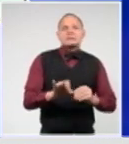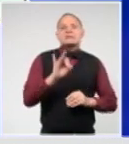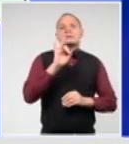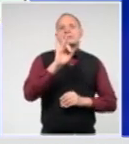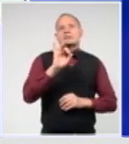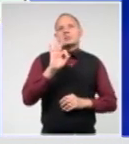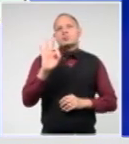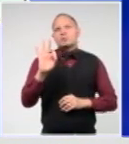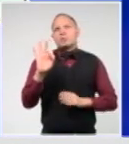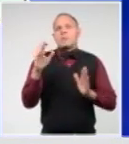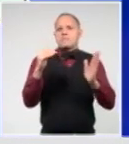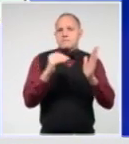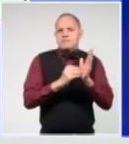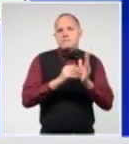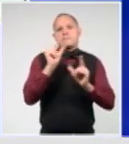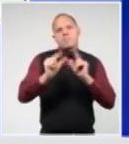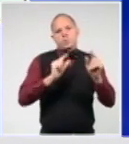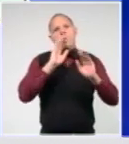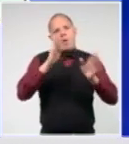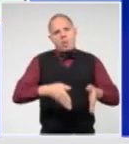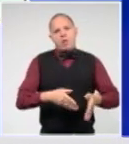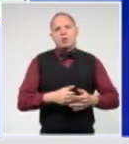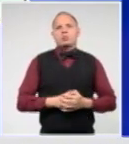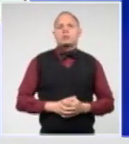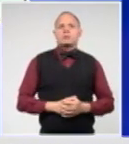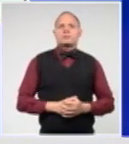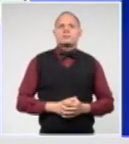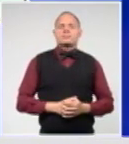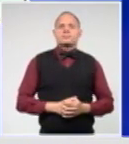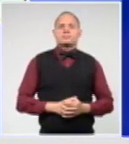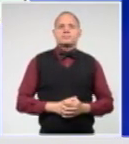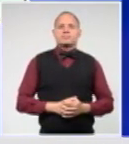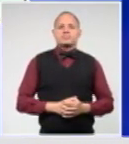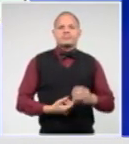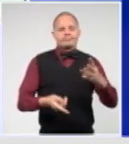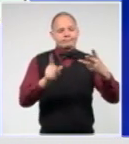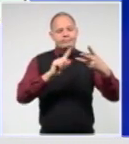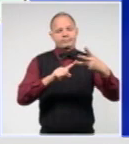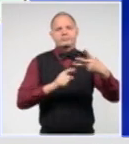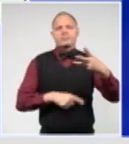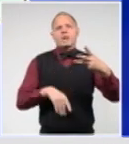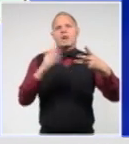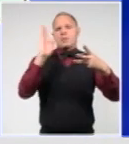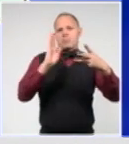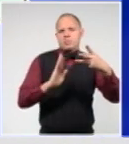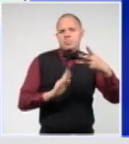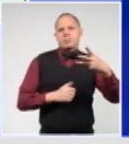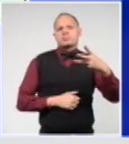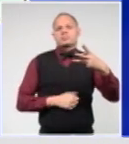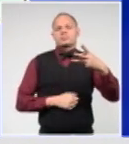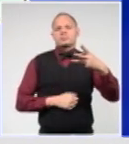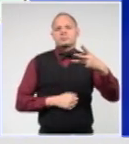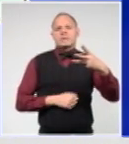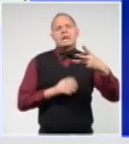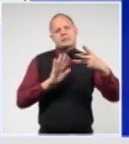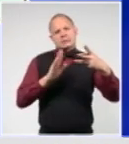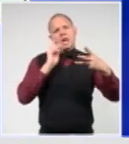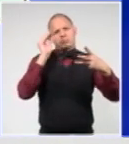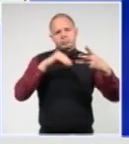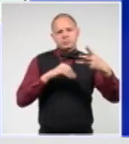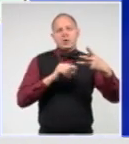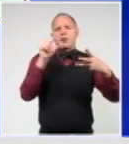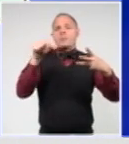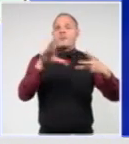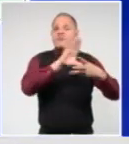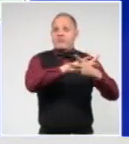1,114 reported yesterday. Then comes Brazil with over 4 million confirmed cases.